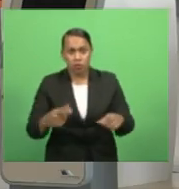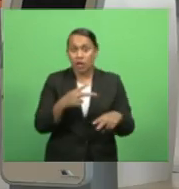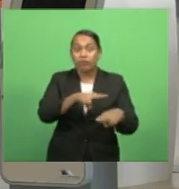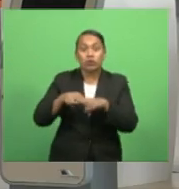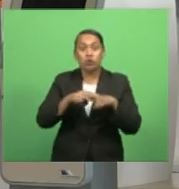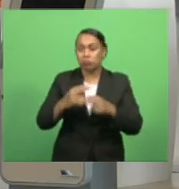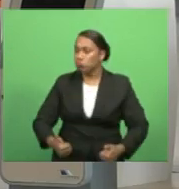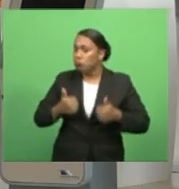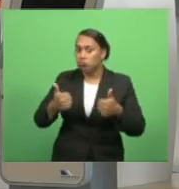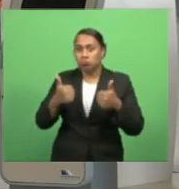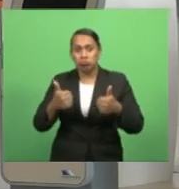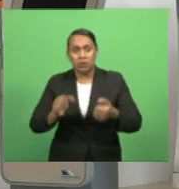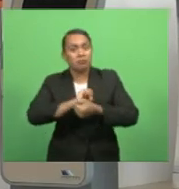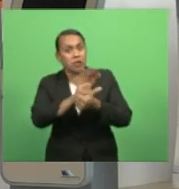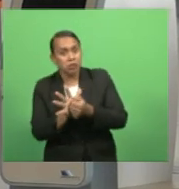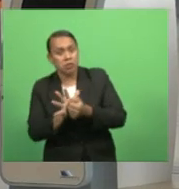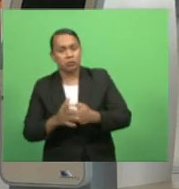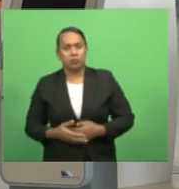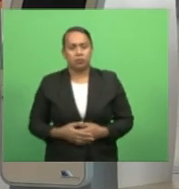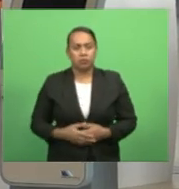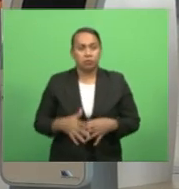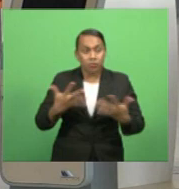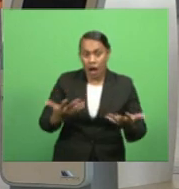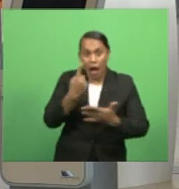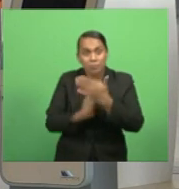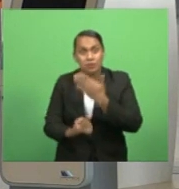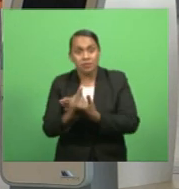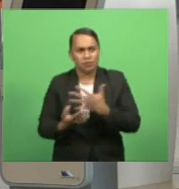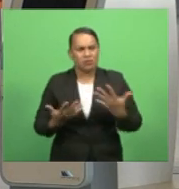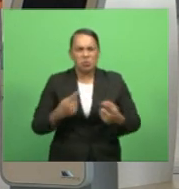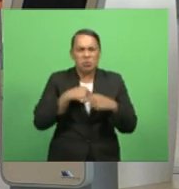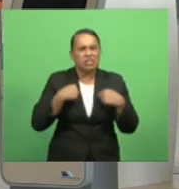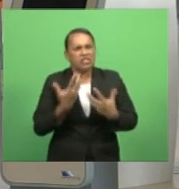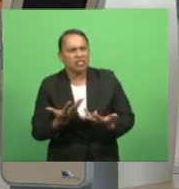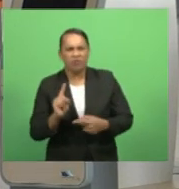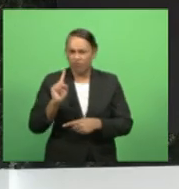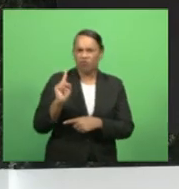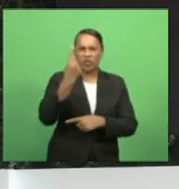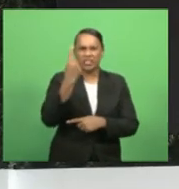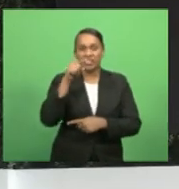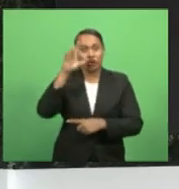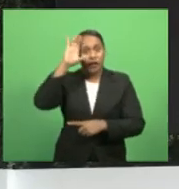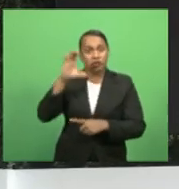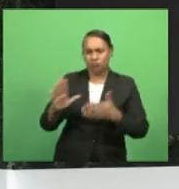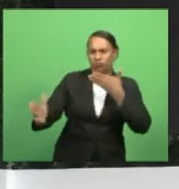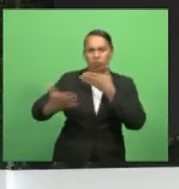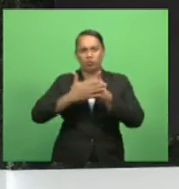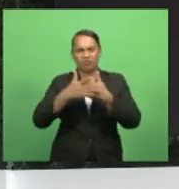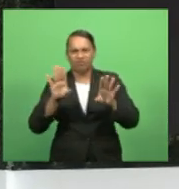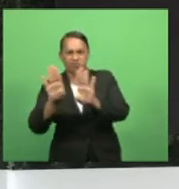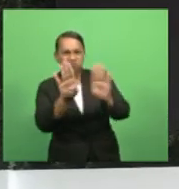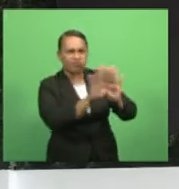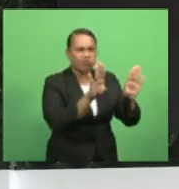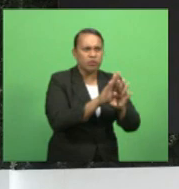the COVID-19 cases and was one of the first countries to close its borders to high-risk countries and cruise